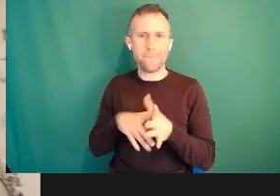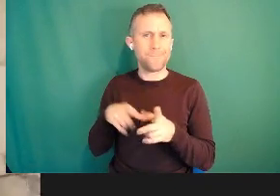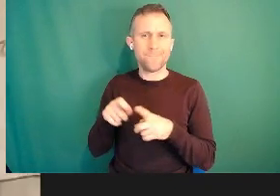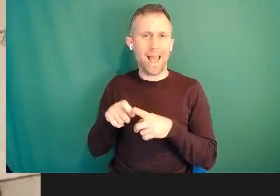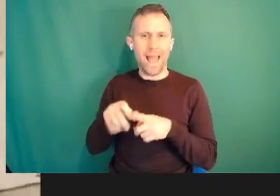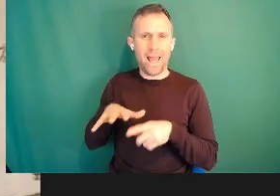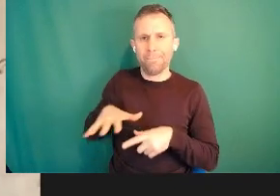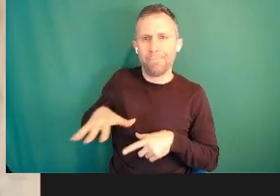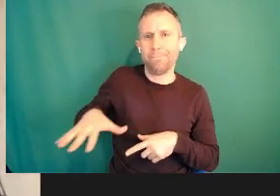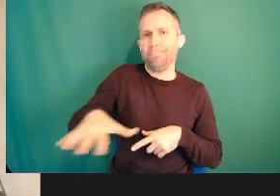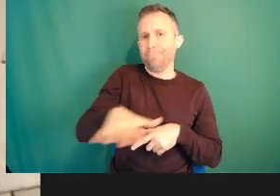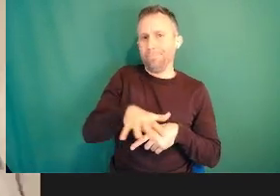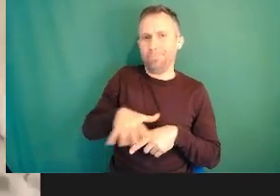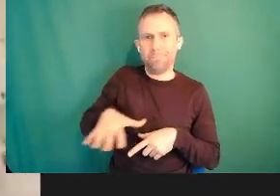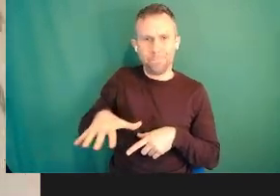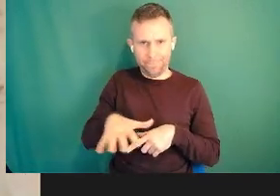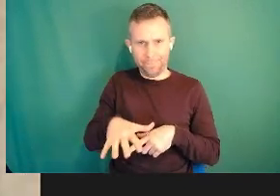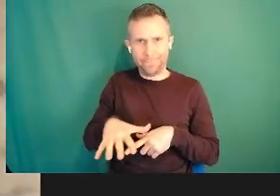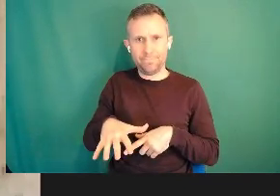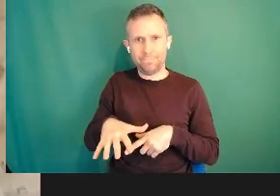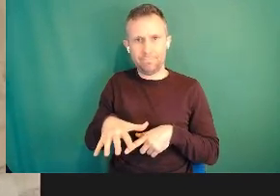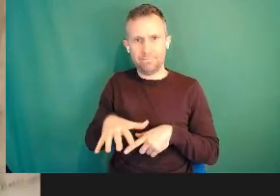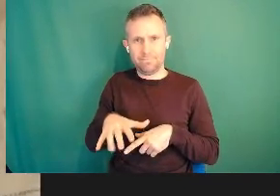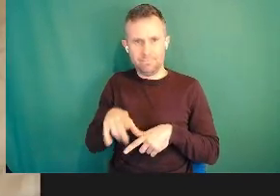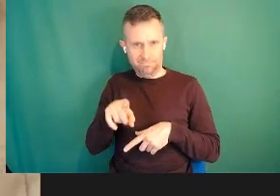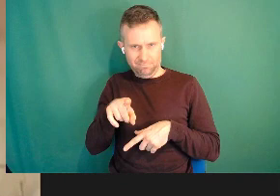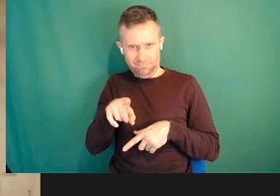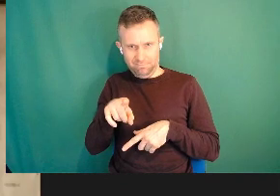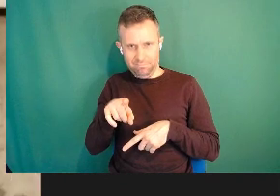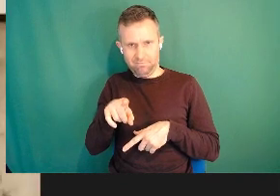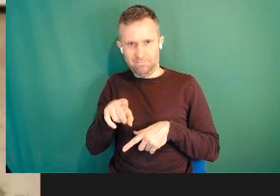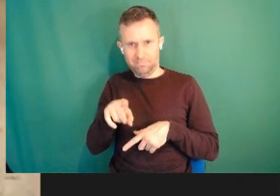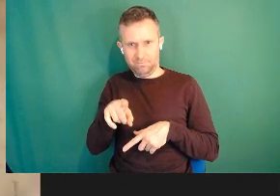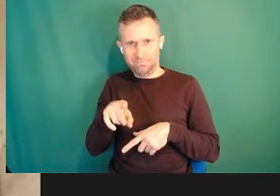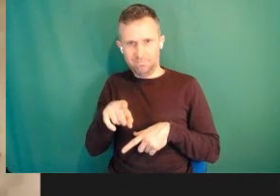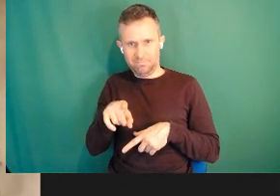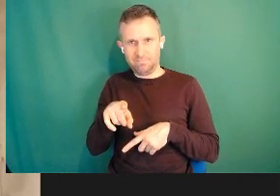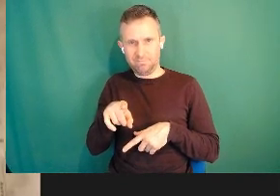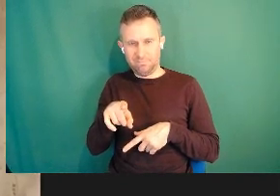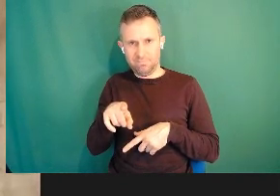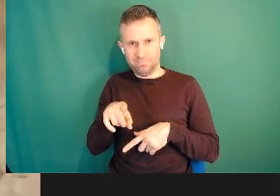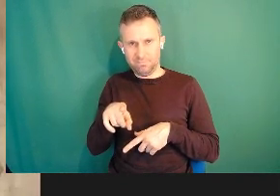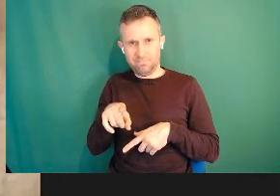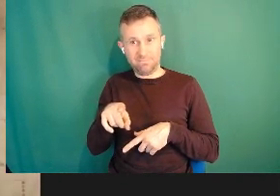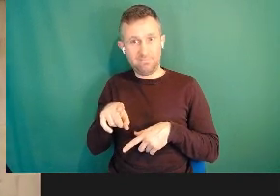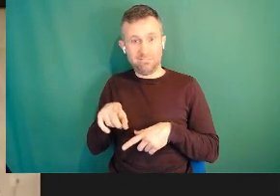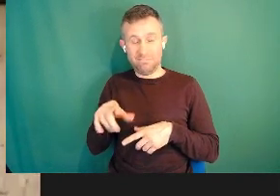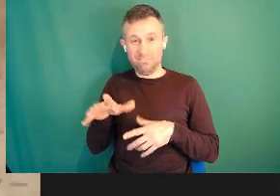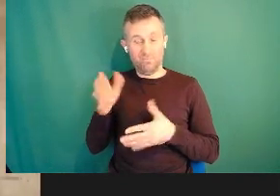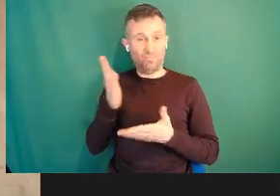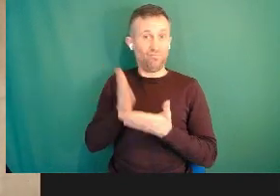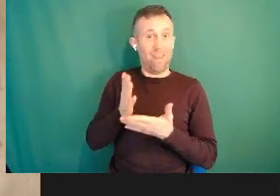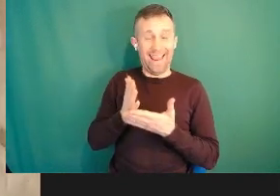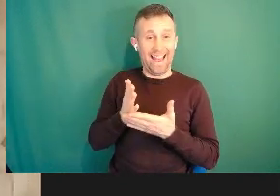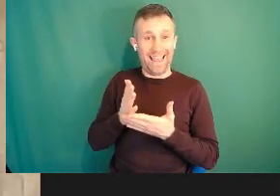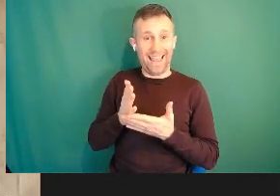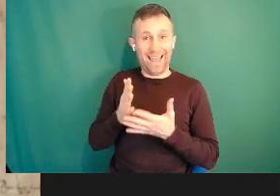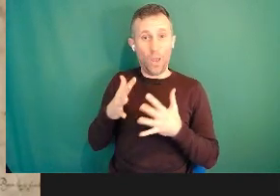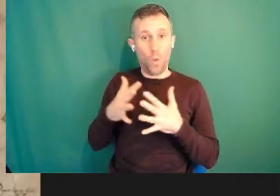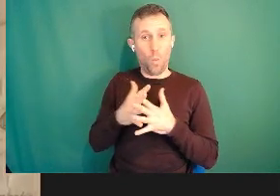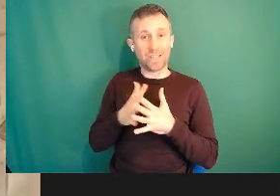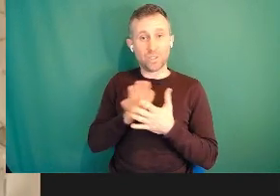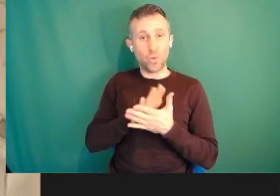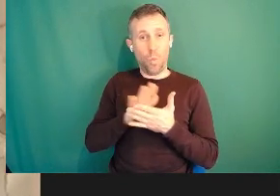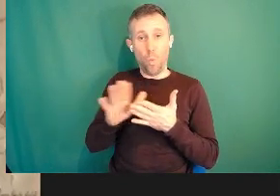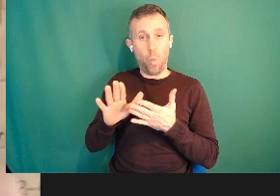got so it gives you the idea of how big the estate is. I mean, it's not exactly what it is at the moment. So I mentioned St Mary's Church